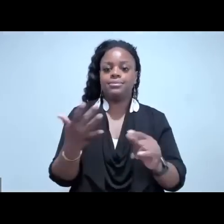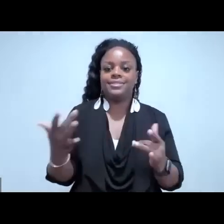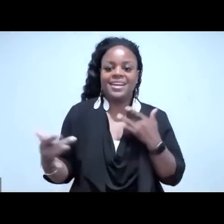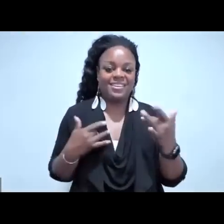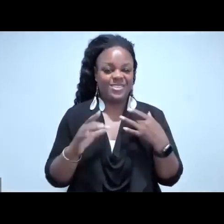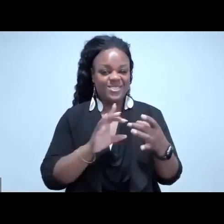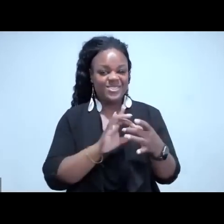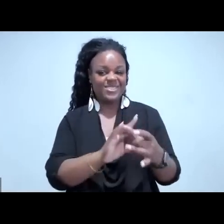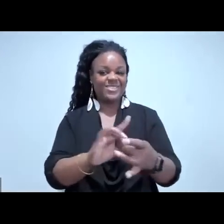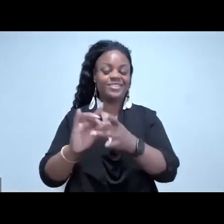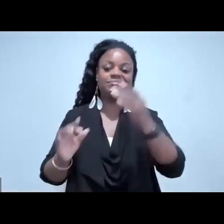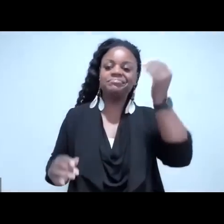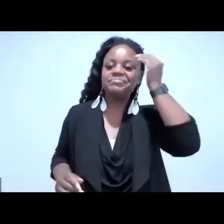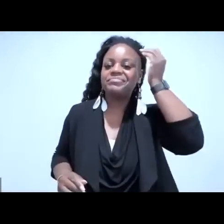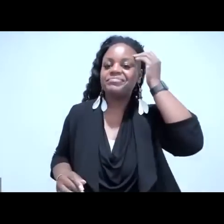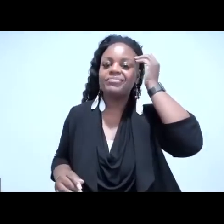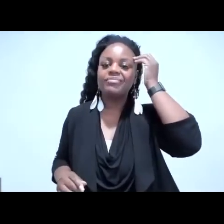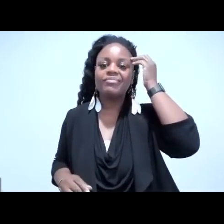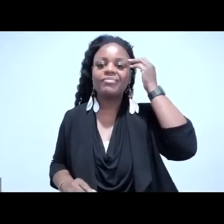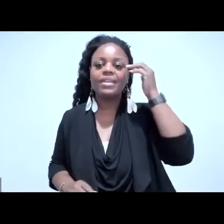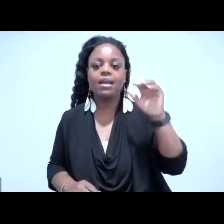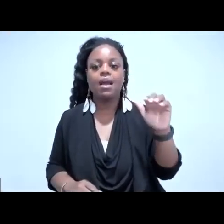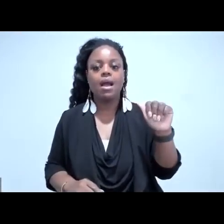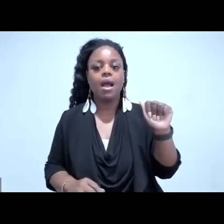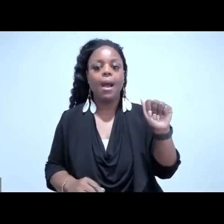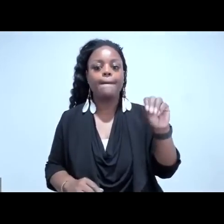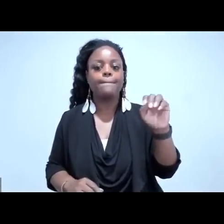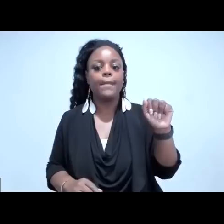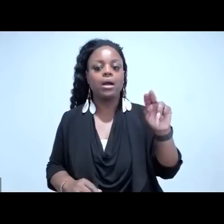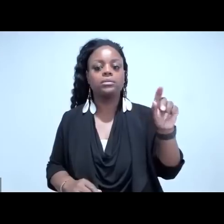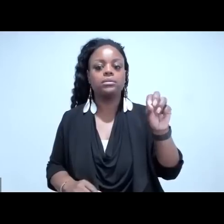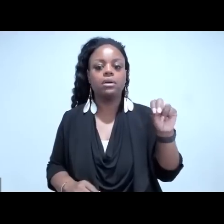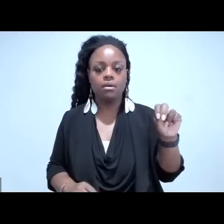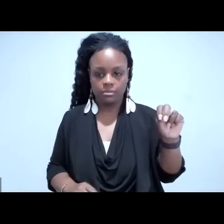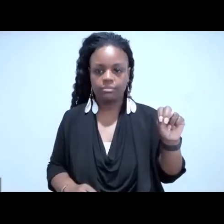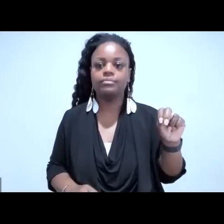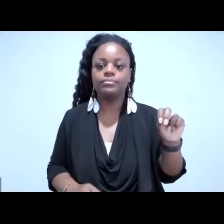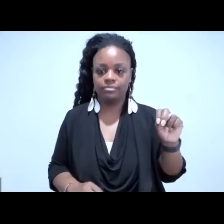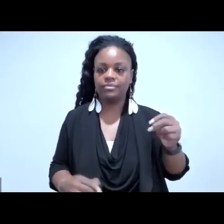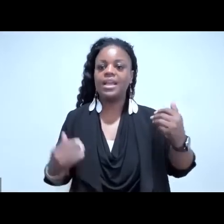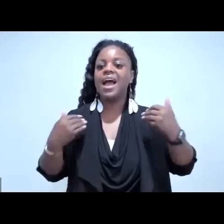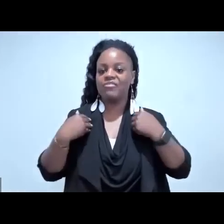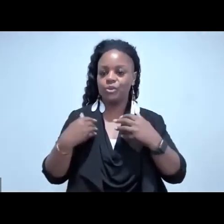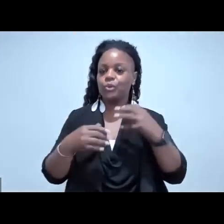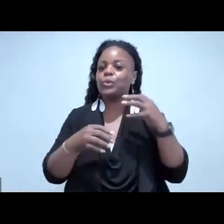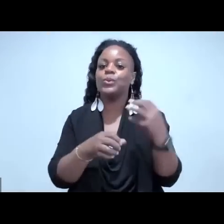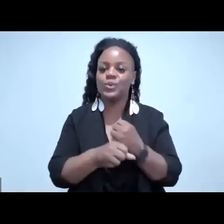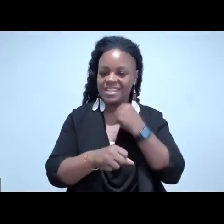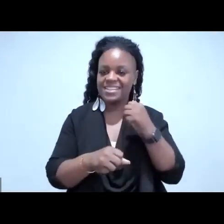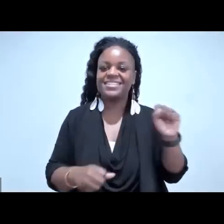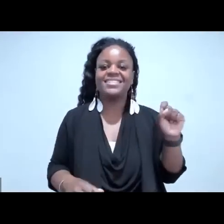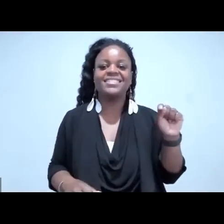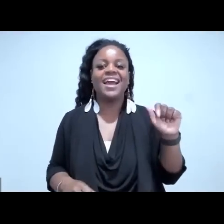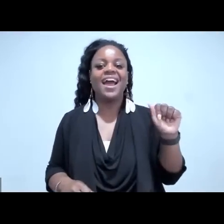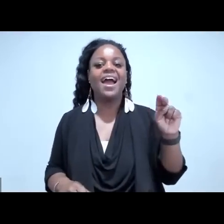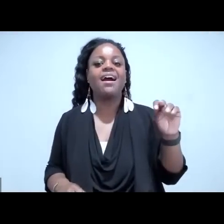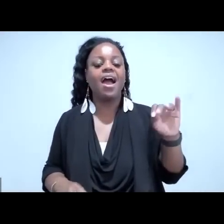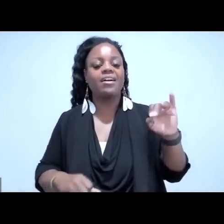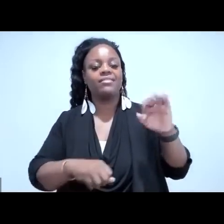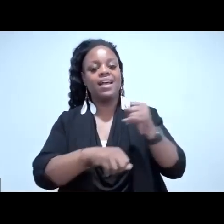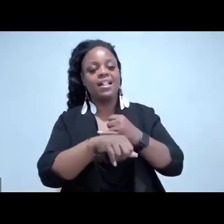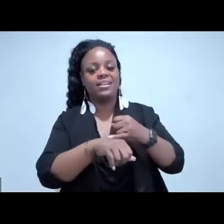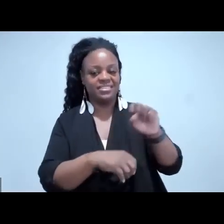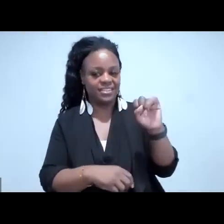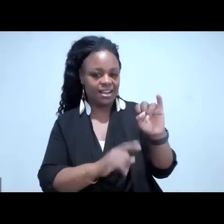Island. 8 months ago, not a single corporate-owned Starbucks was unionized. Now over 200 are. Whoever thought we'd see a